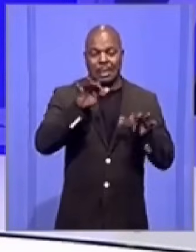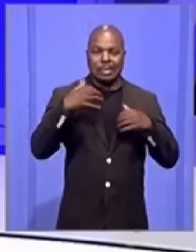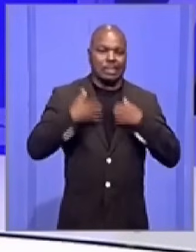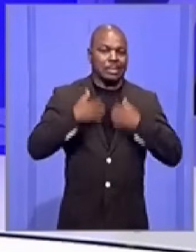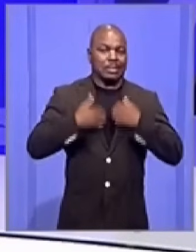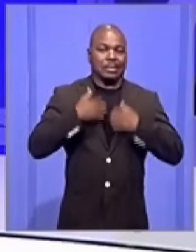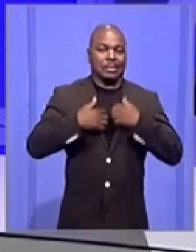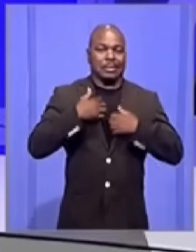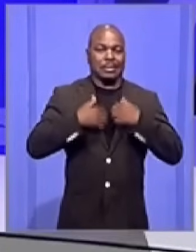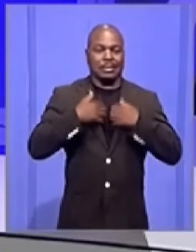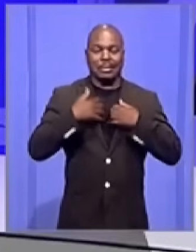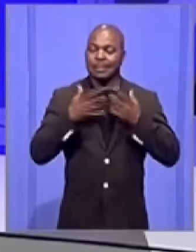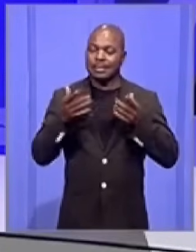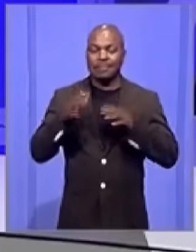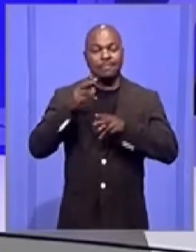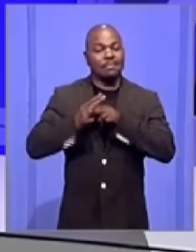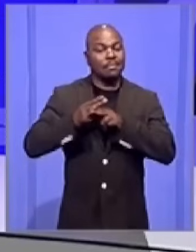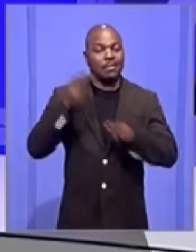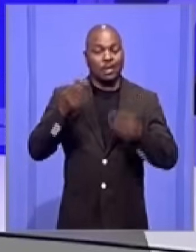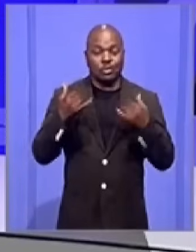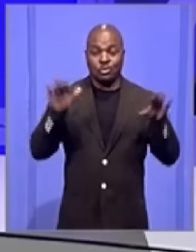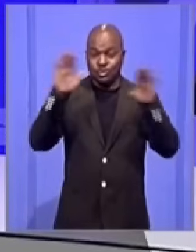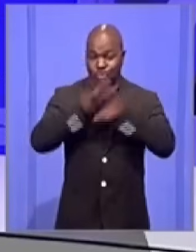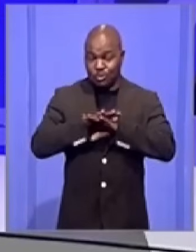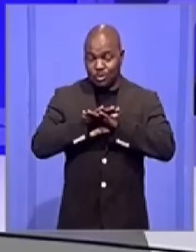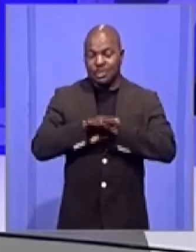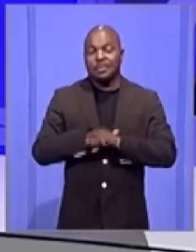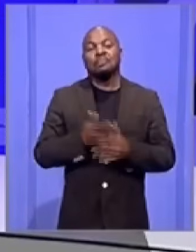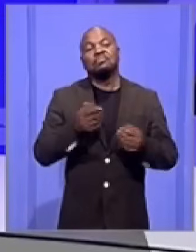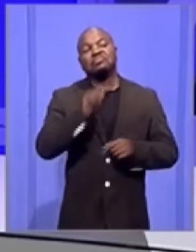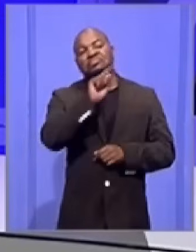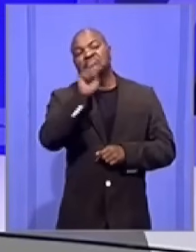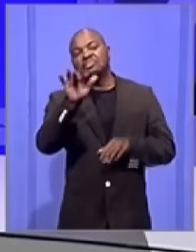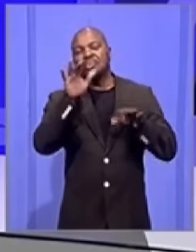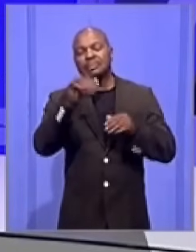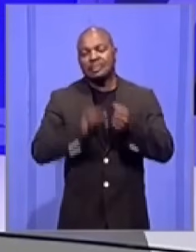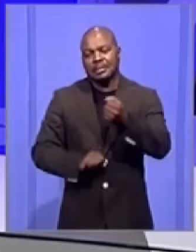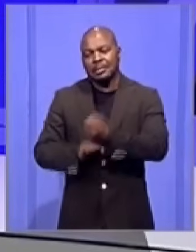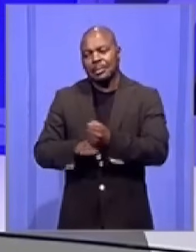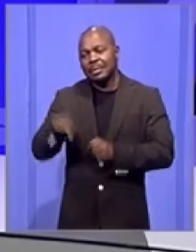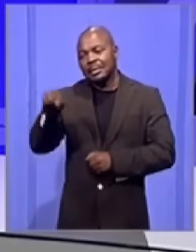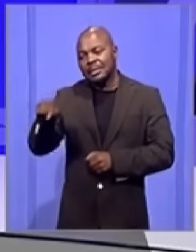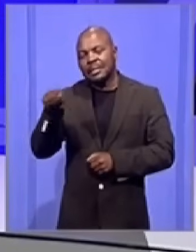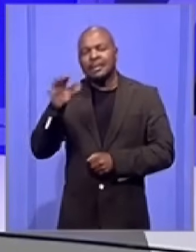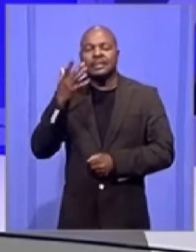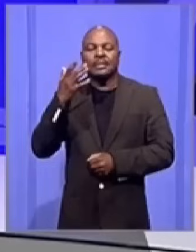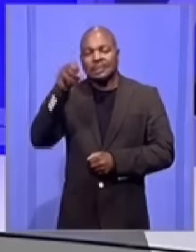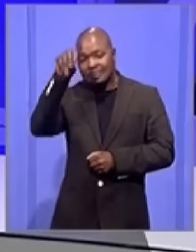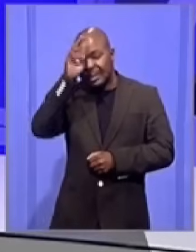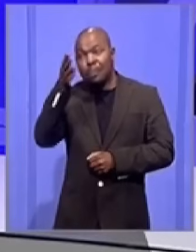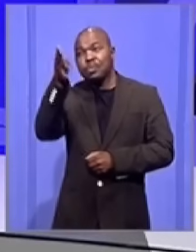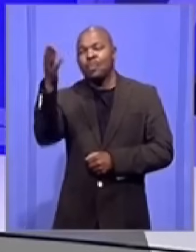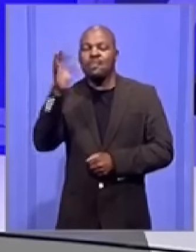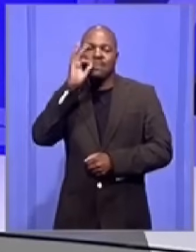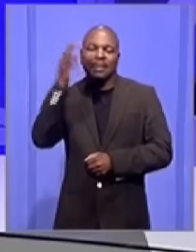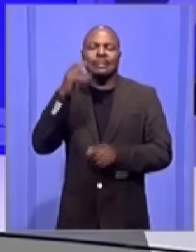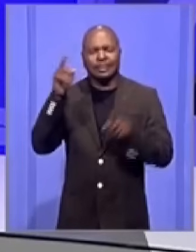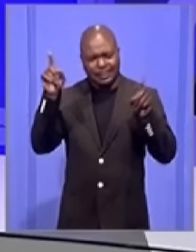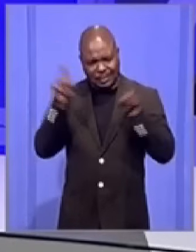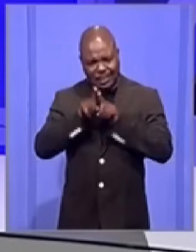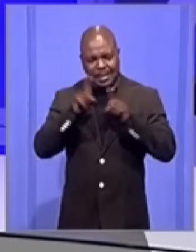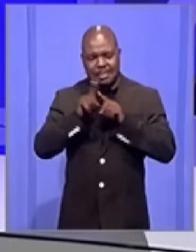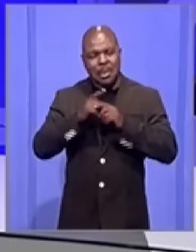ka mahwibidu makgaolakgang a bosigombio balatedi ba di Springboks bao ba lego ka France le bona ba tletse kholofelo